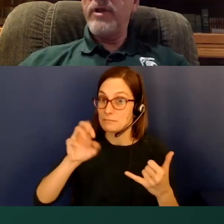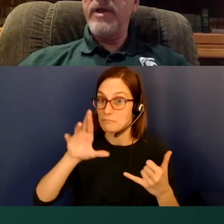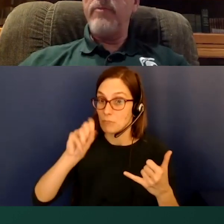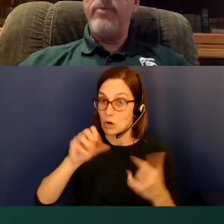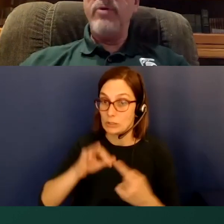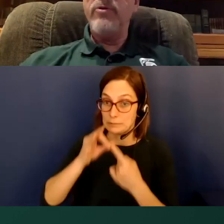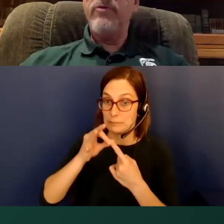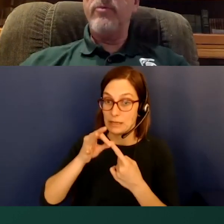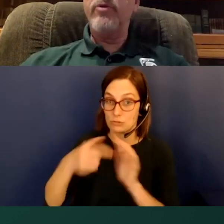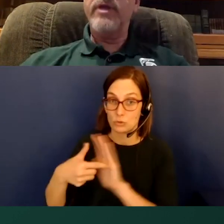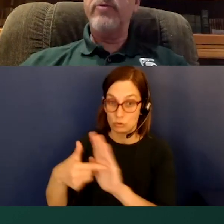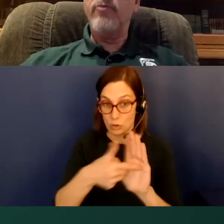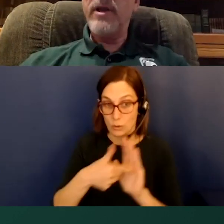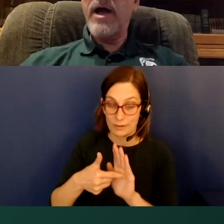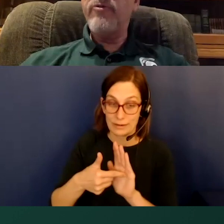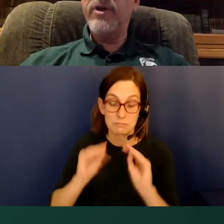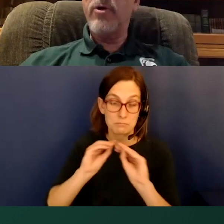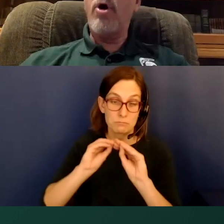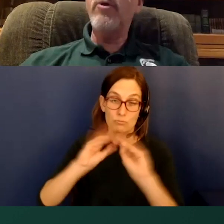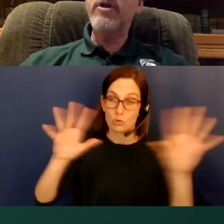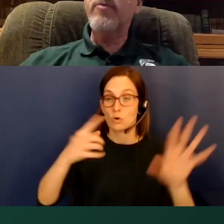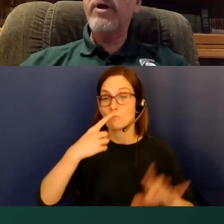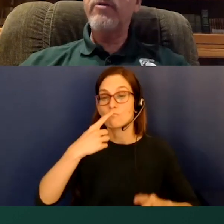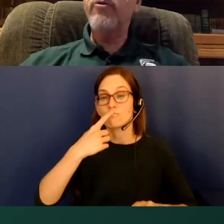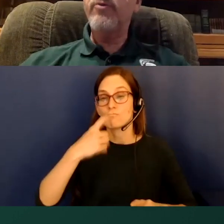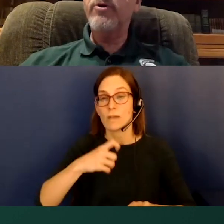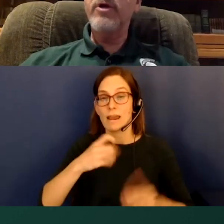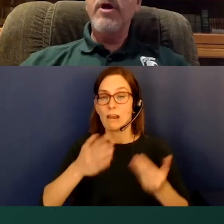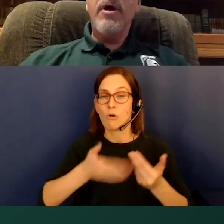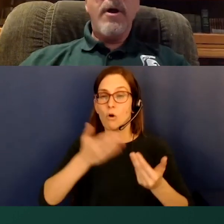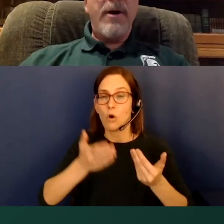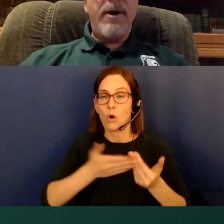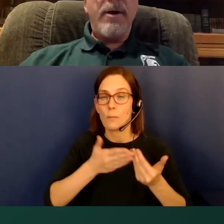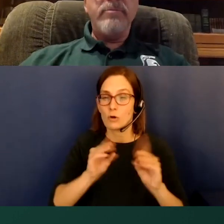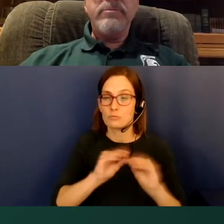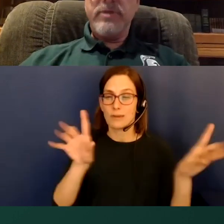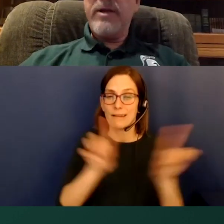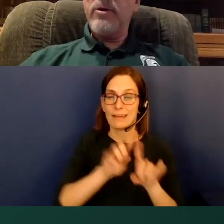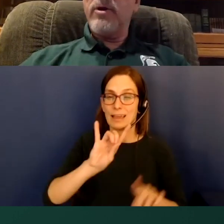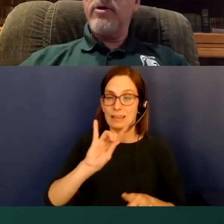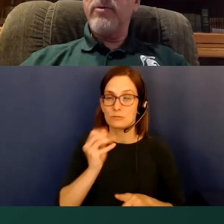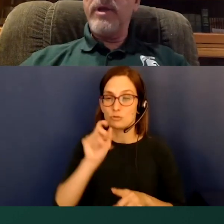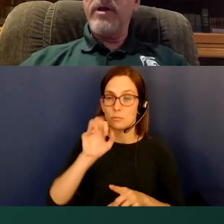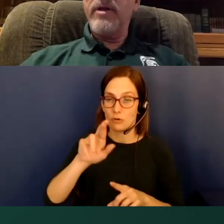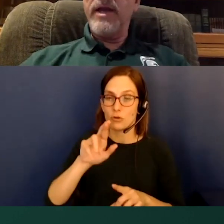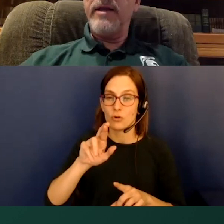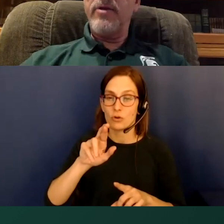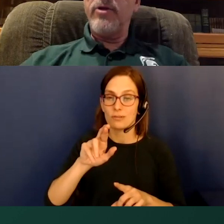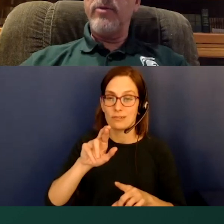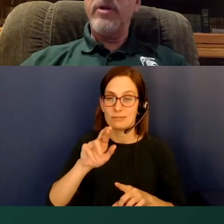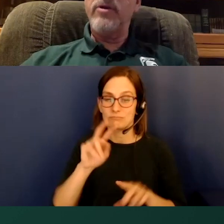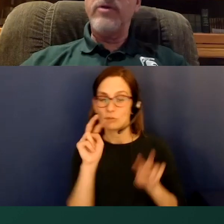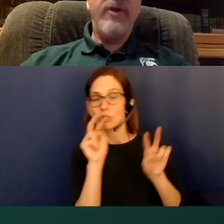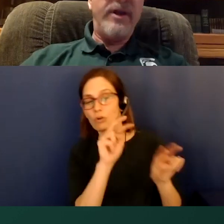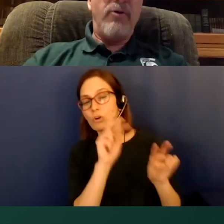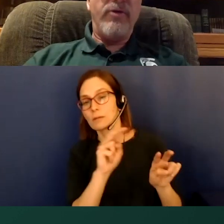haven't seen that beautiful, brilliant red object, almost as bright as Jupiter, take a look, because again, it's going to